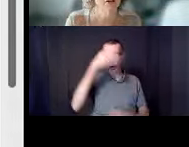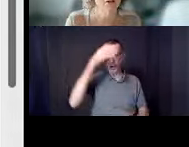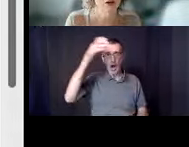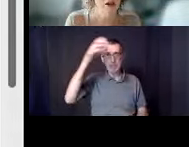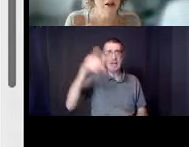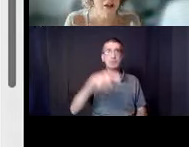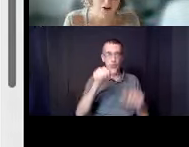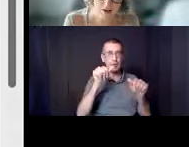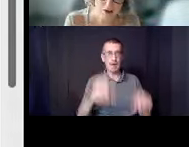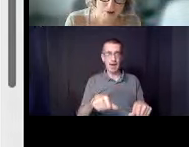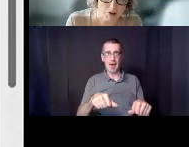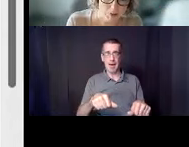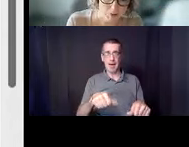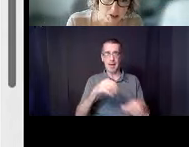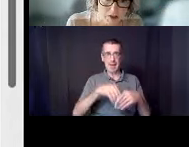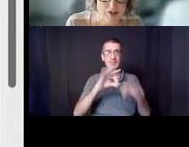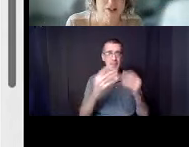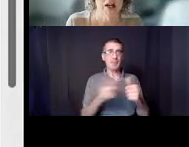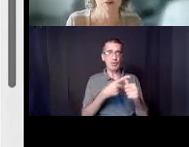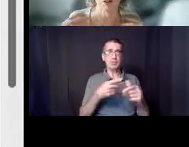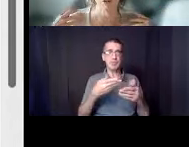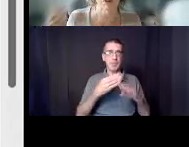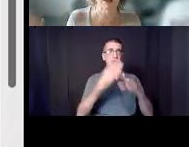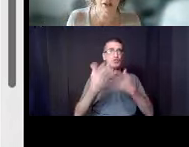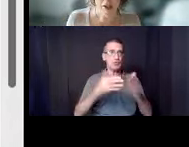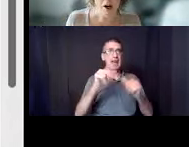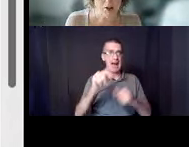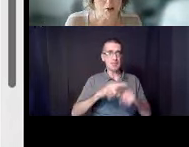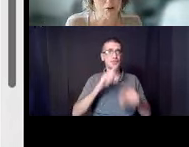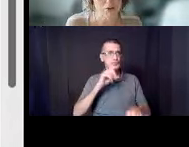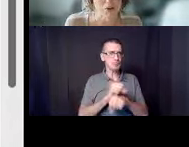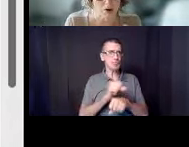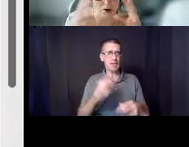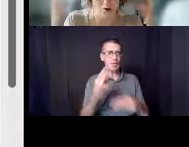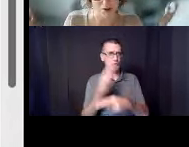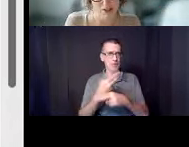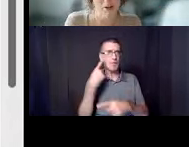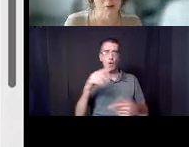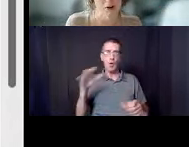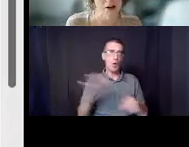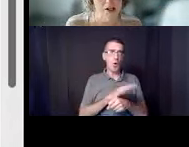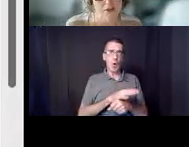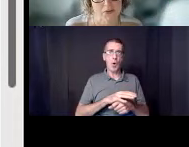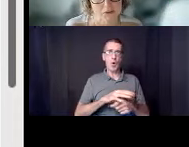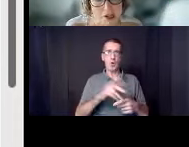that that are in Family First Prevention Services Act, but certainly are useful for a whole continuum of child and